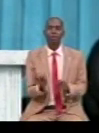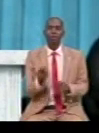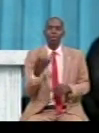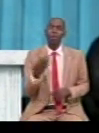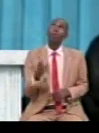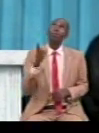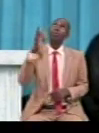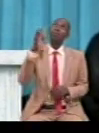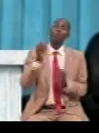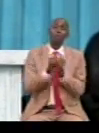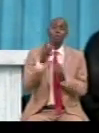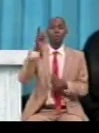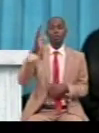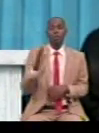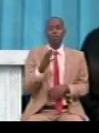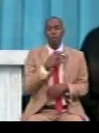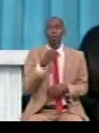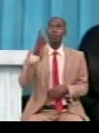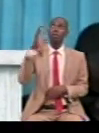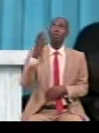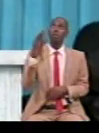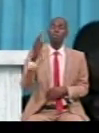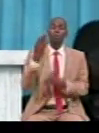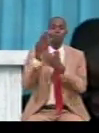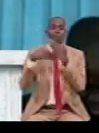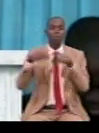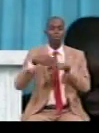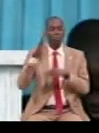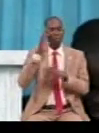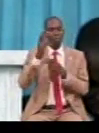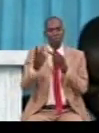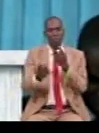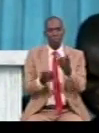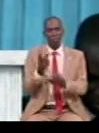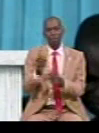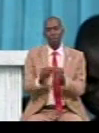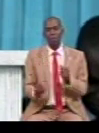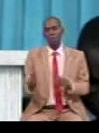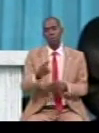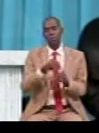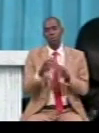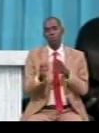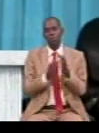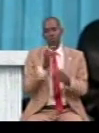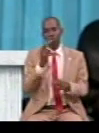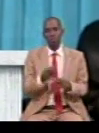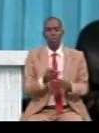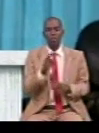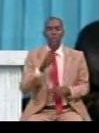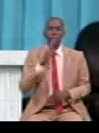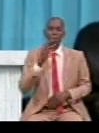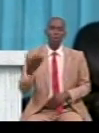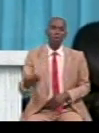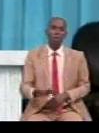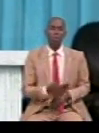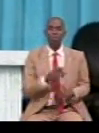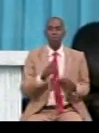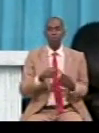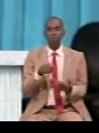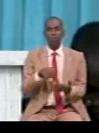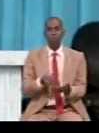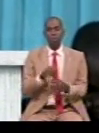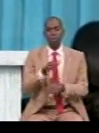the God of heaven will visit everyone in Jesus' name. Amen. You are welcome to this